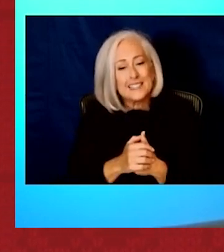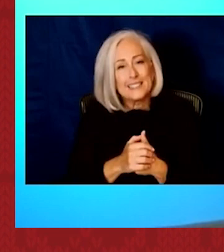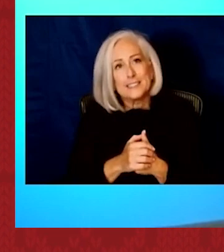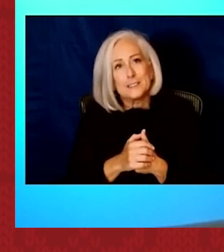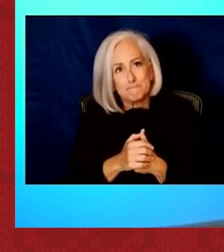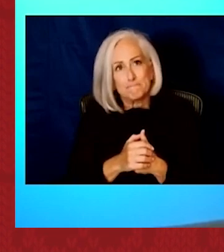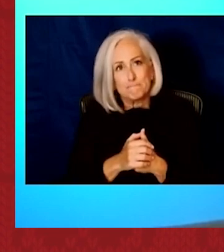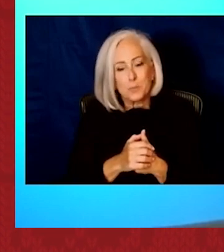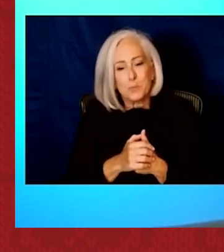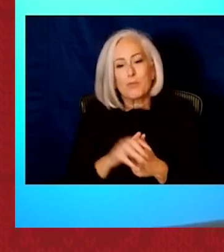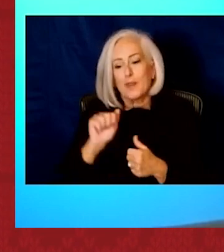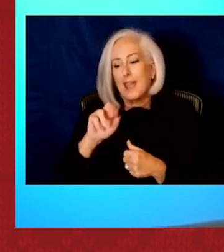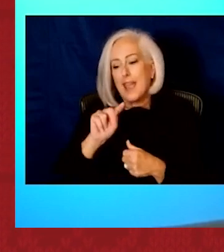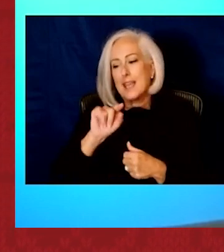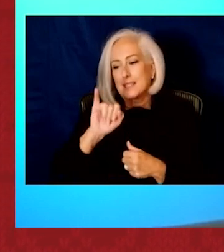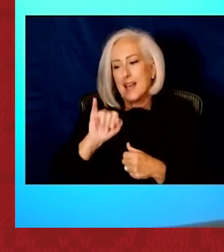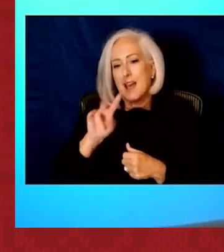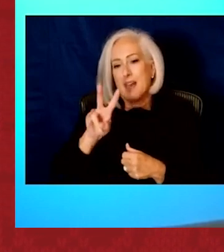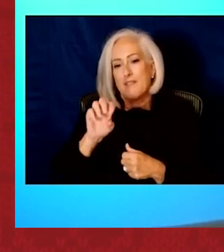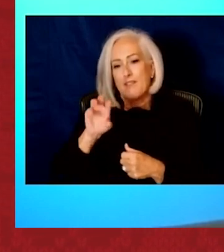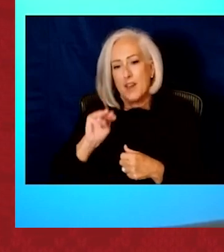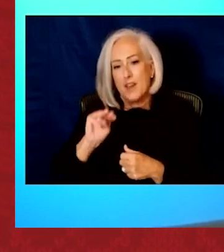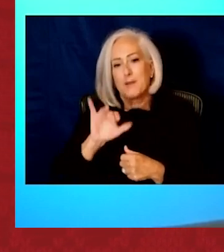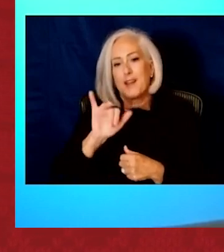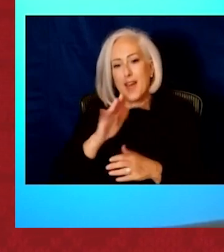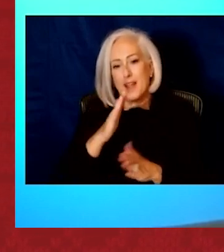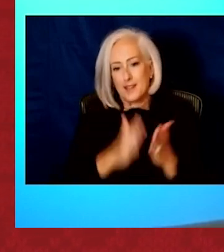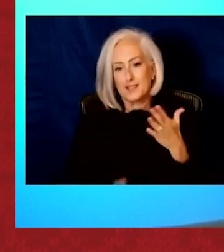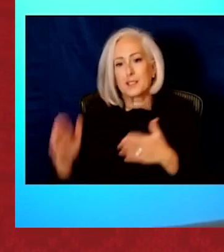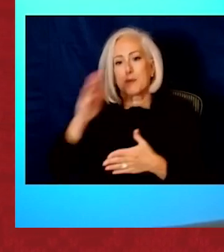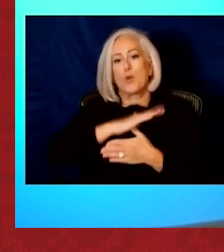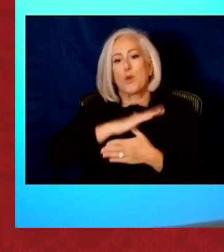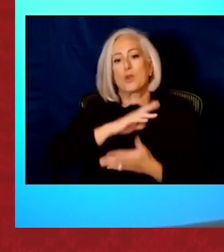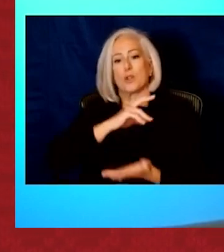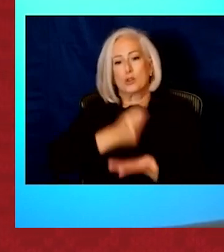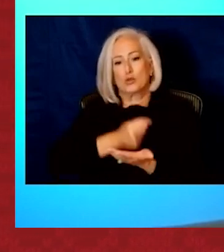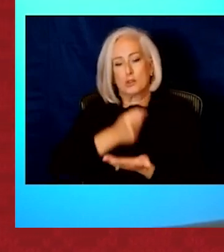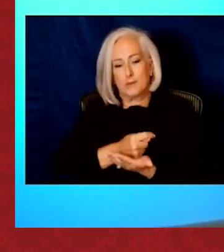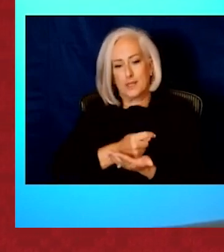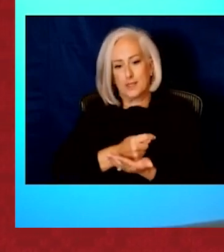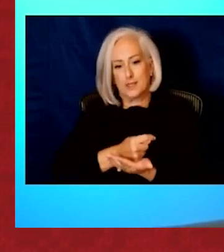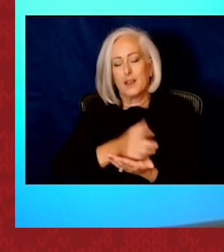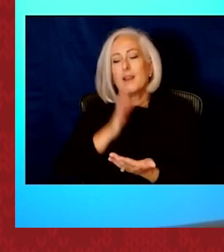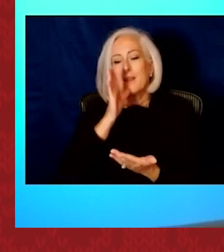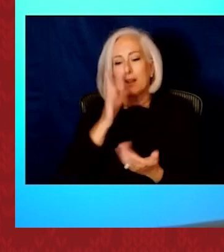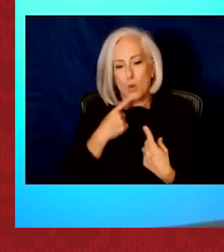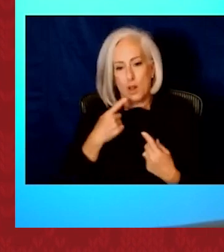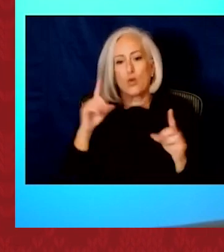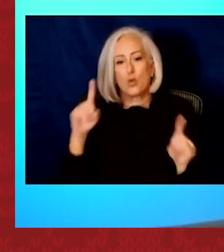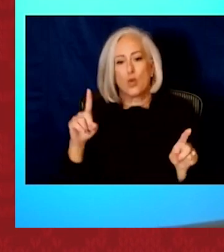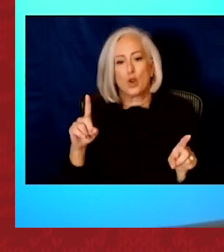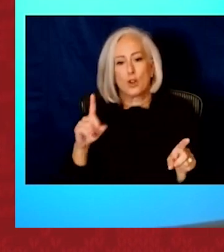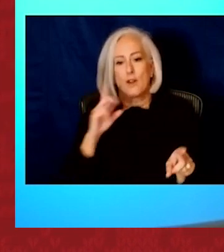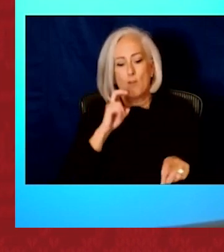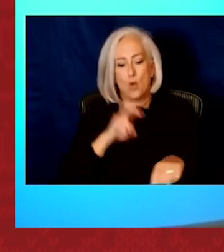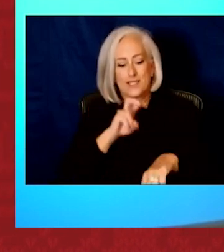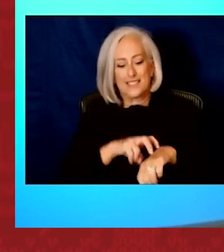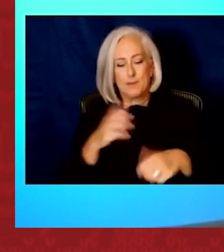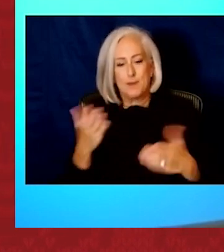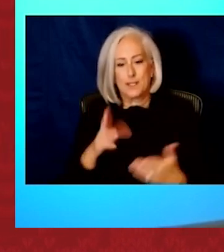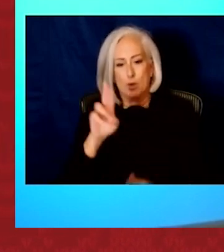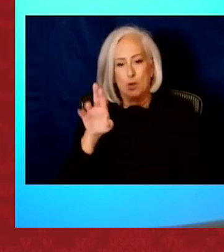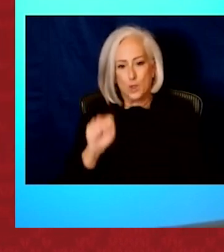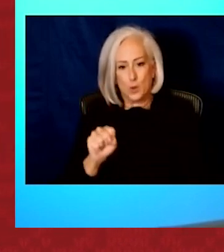antivenom is the gold standard treatment. Antivenom will work for these the snake bites here, in the United States. And all I